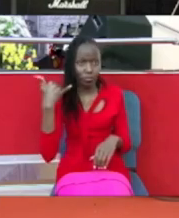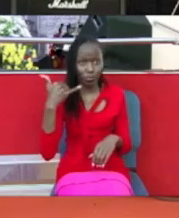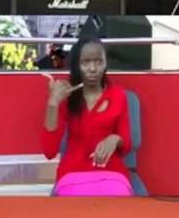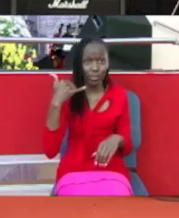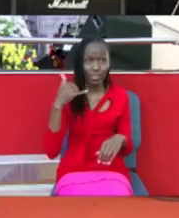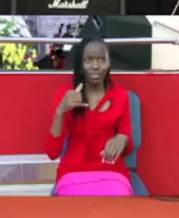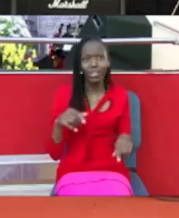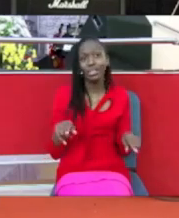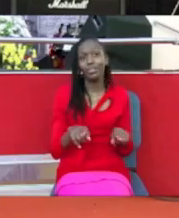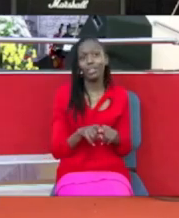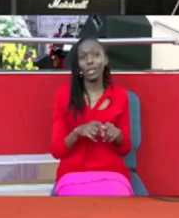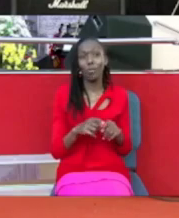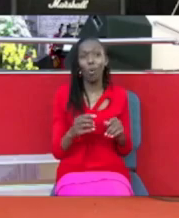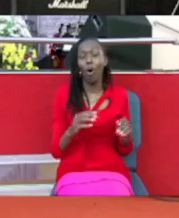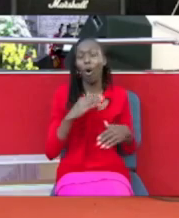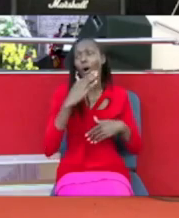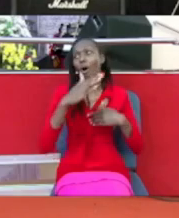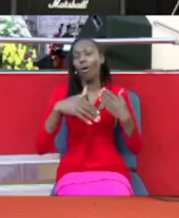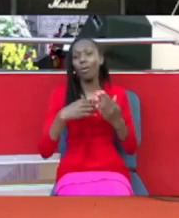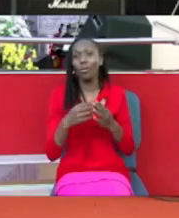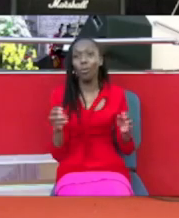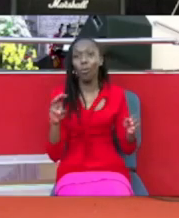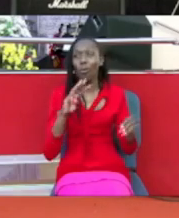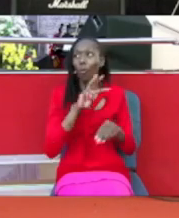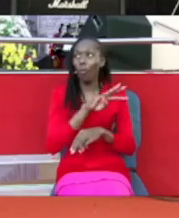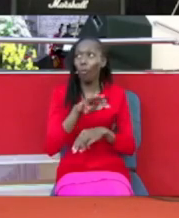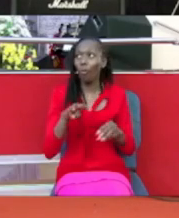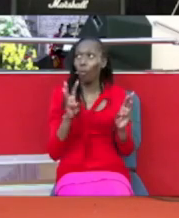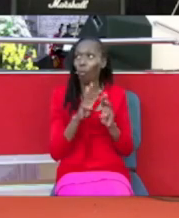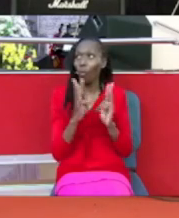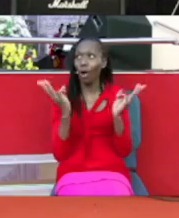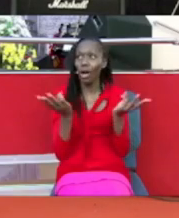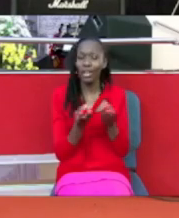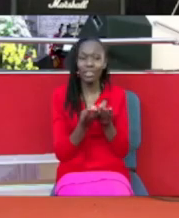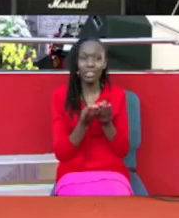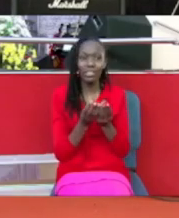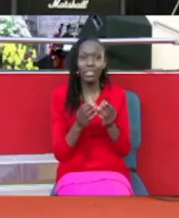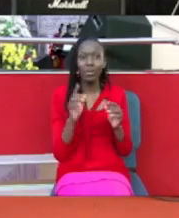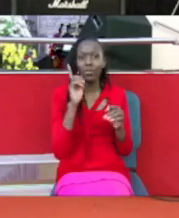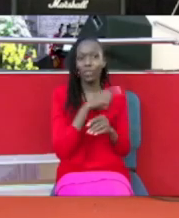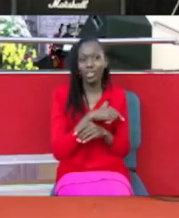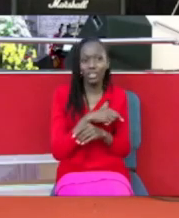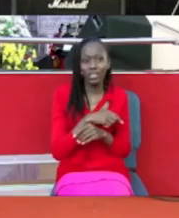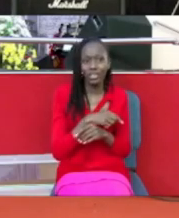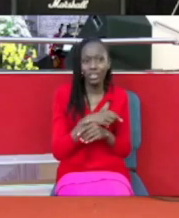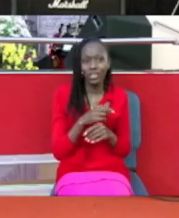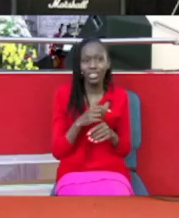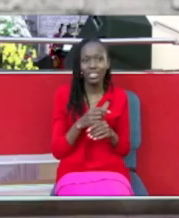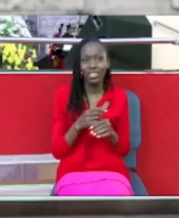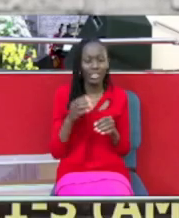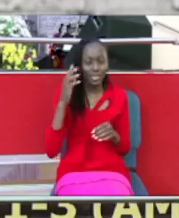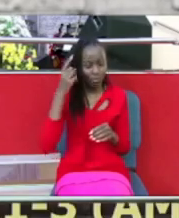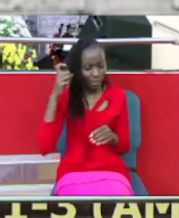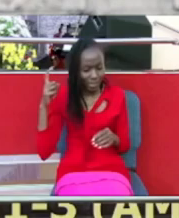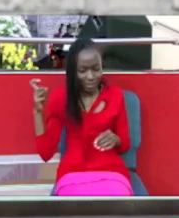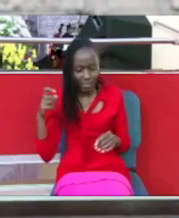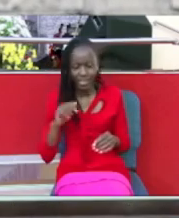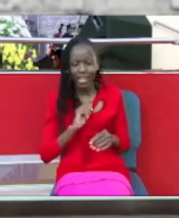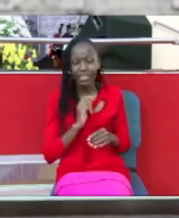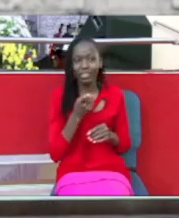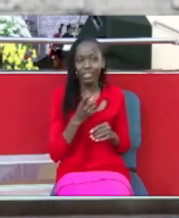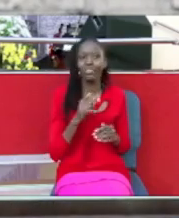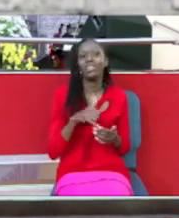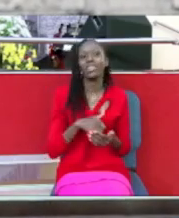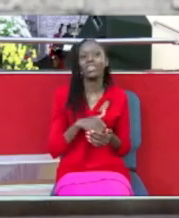collapsed. Unaposahau simu ni kama ulimwengu kushaporomoka. Can you imagine? I've just said that. Hebu fikiria nimesema haya. Because you'll not